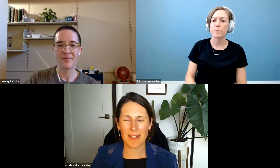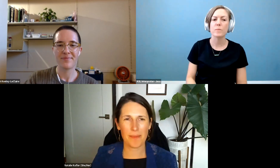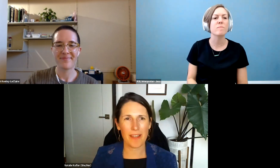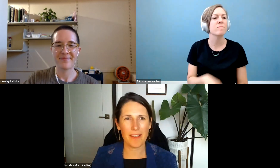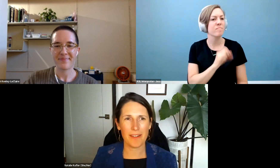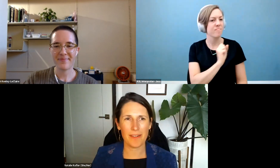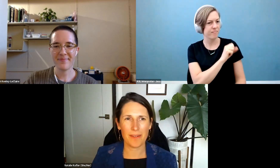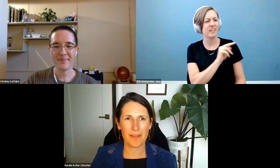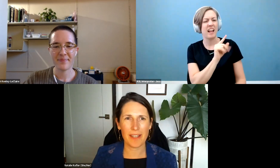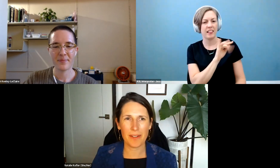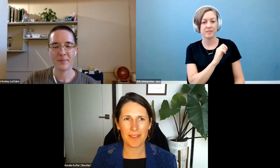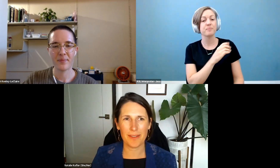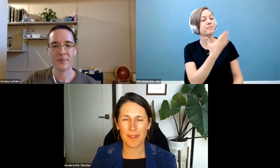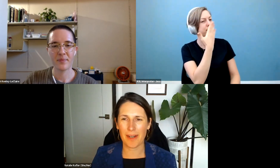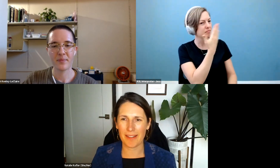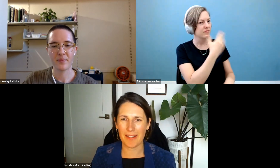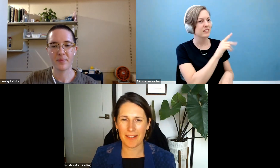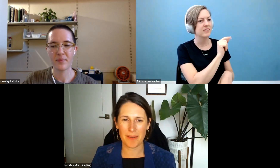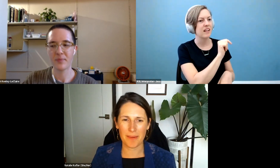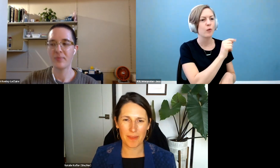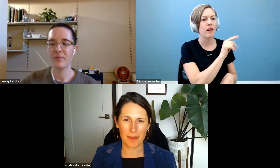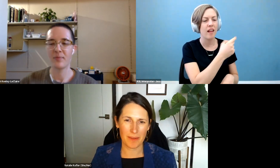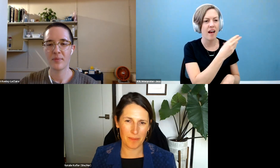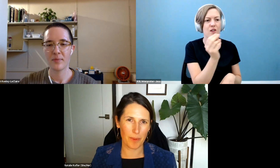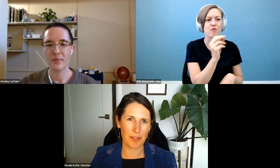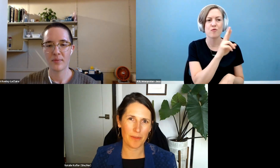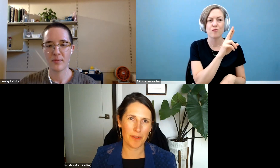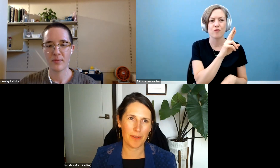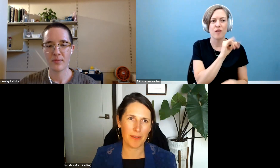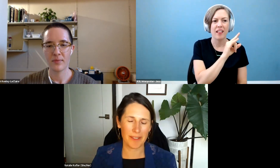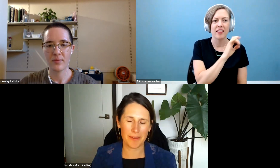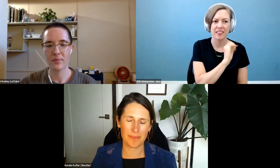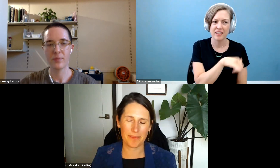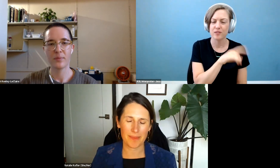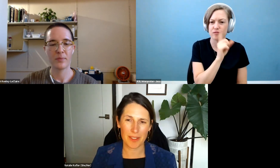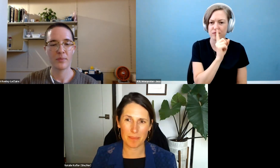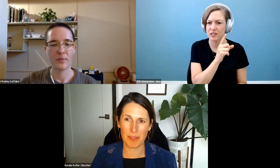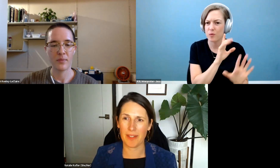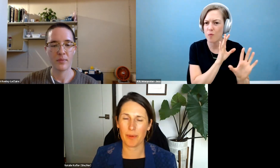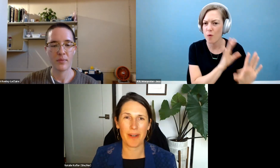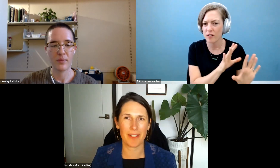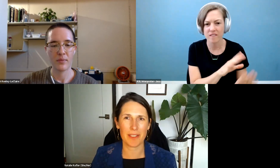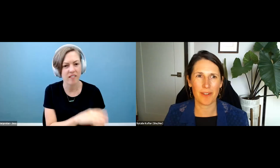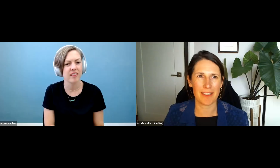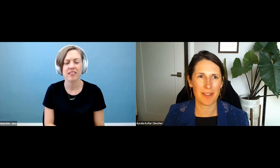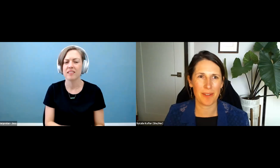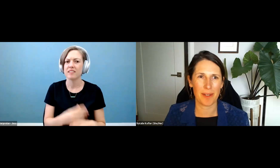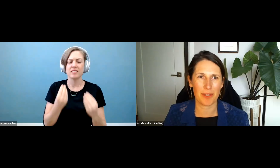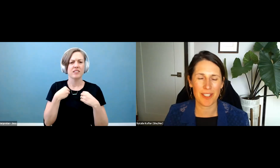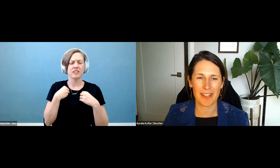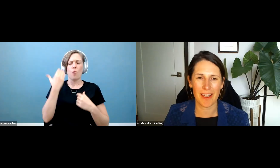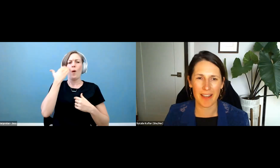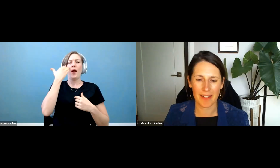Yes, thank you. Thank you, Tallulah and Riley. Wonderful, just building of awareness for us. I